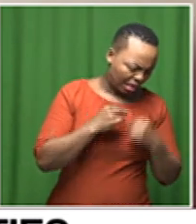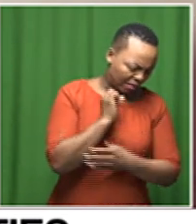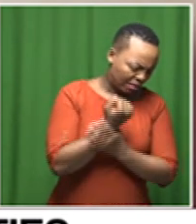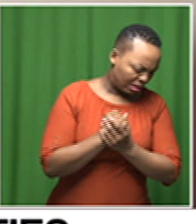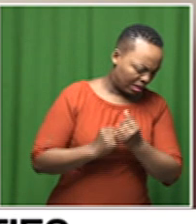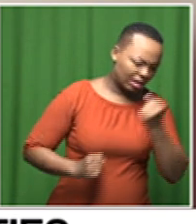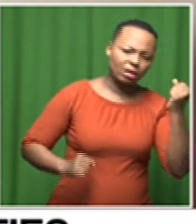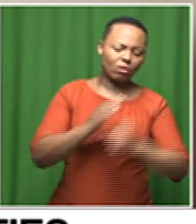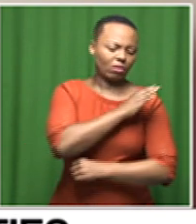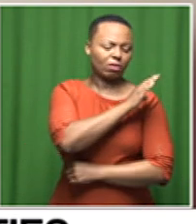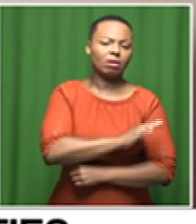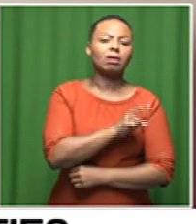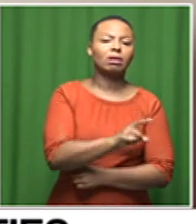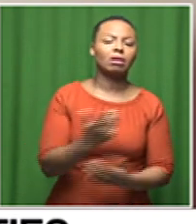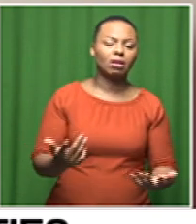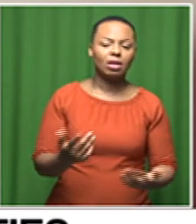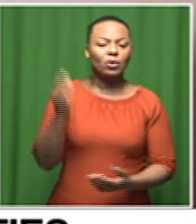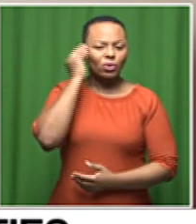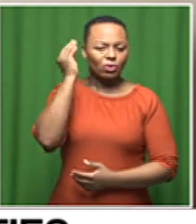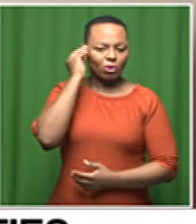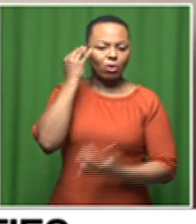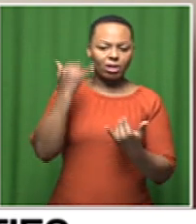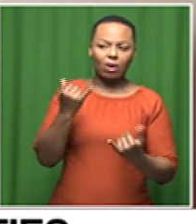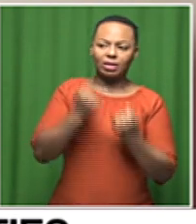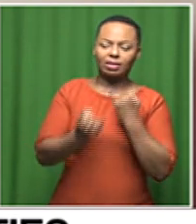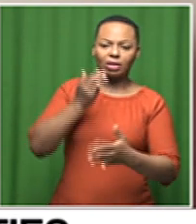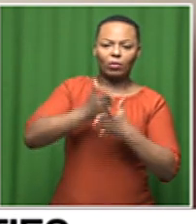key populations. We know that sex workers, when they go to a